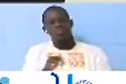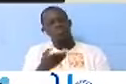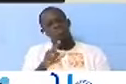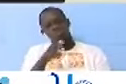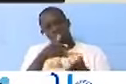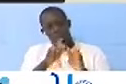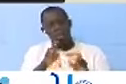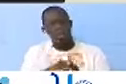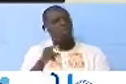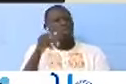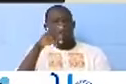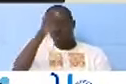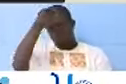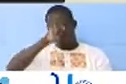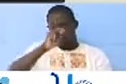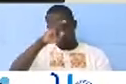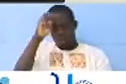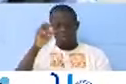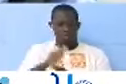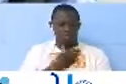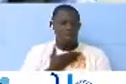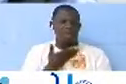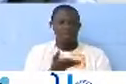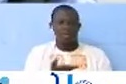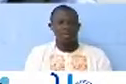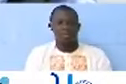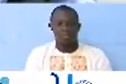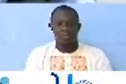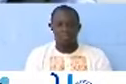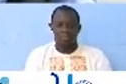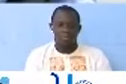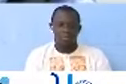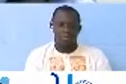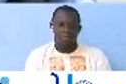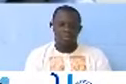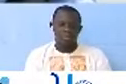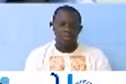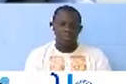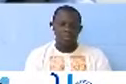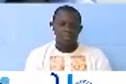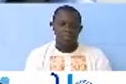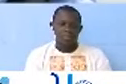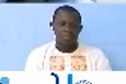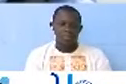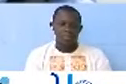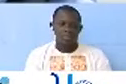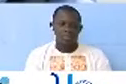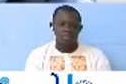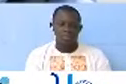mo le mialon ko hani ka bi man da wor fana ke da bu la police la do ko ko no la yow fana yow mu na foto wor fana fa yow moy